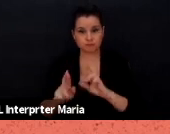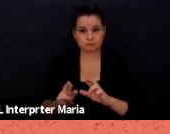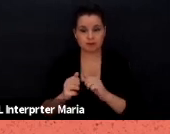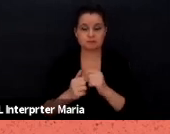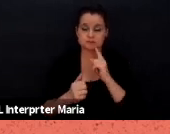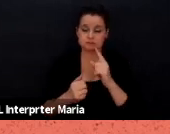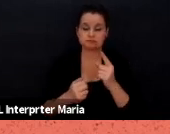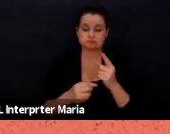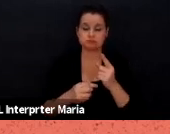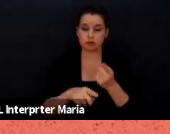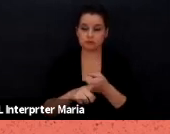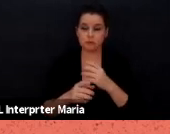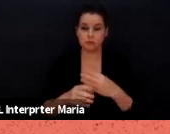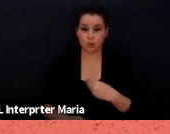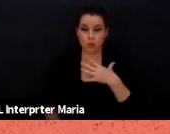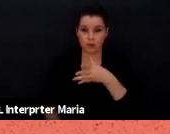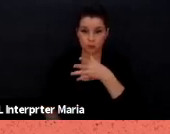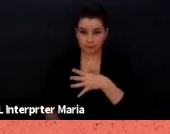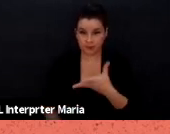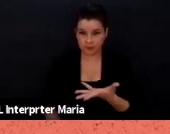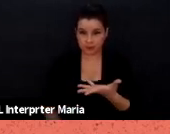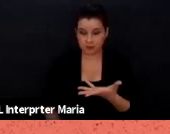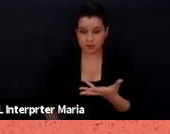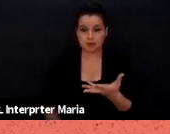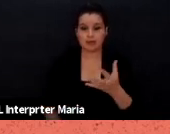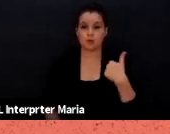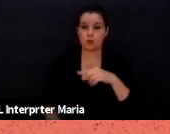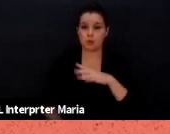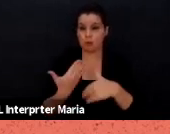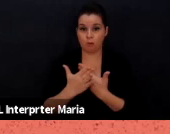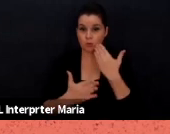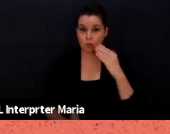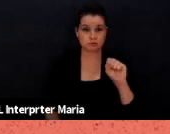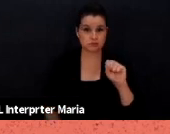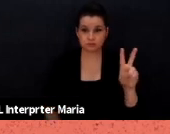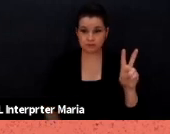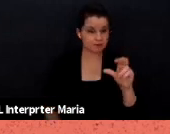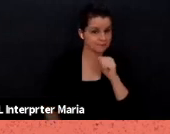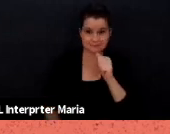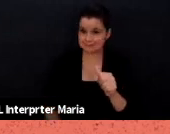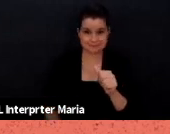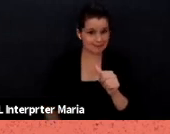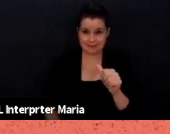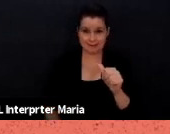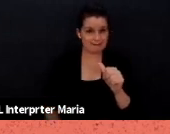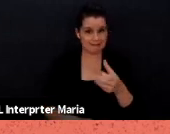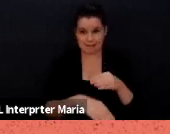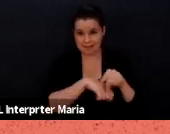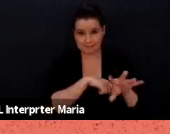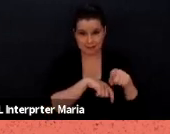come from white women. And we all know that sexual violence does not impact only white